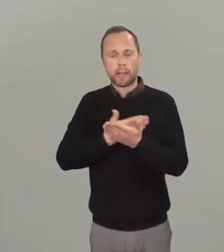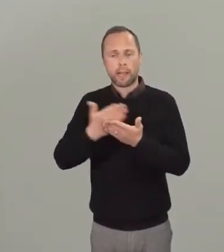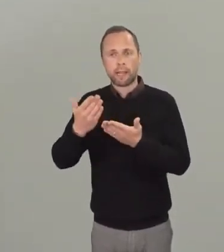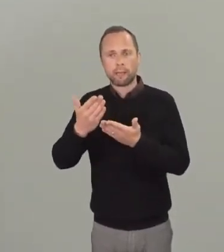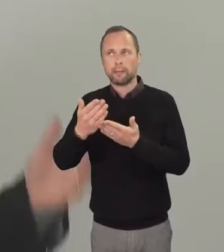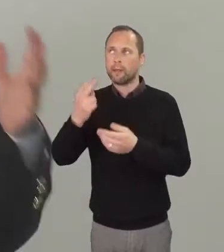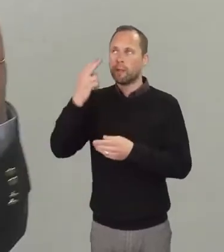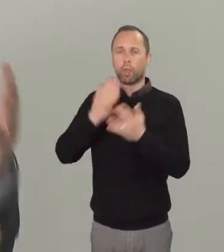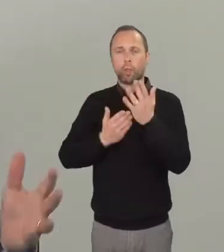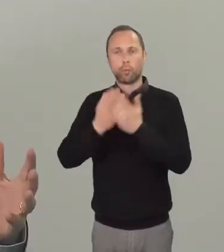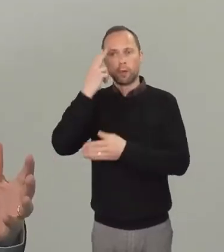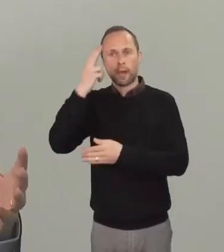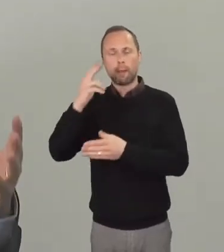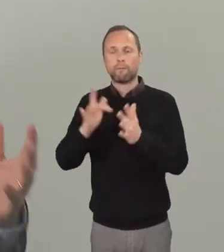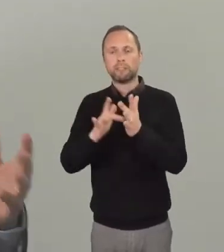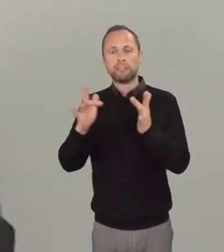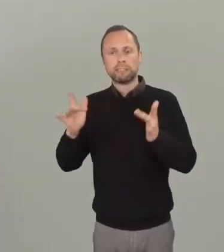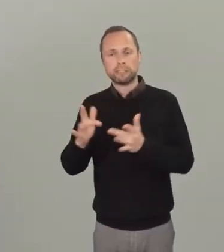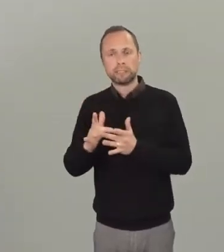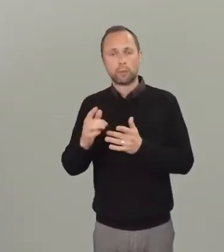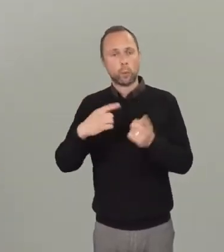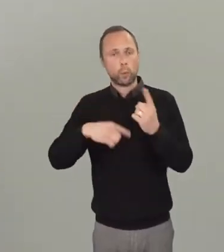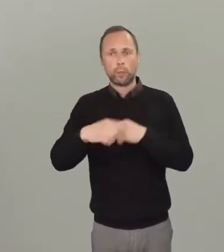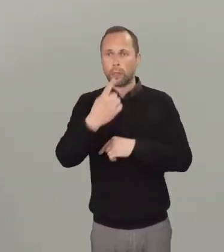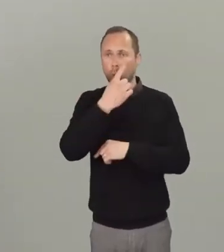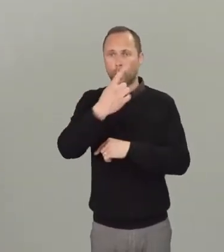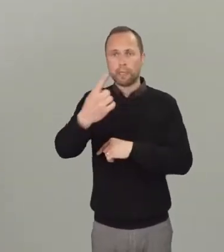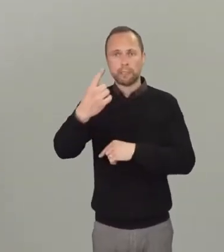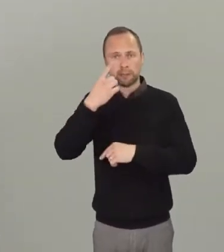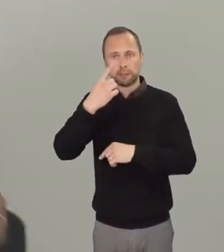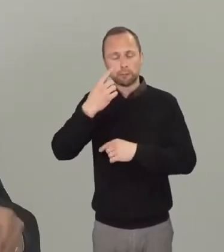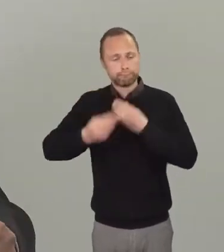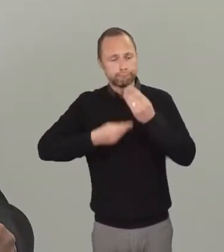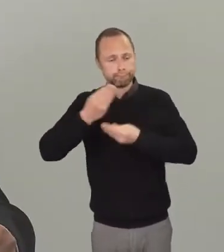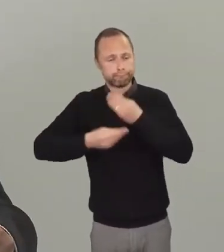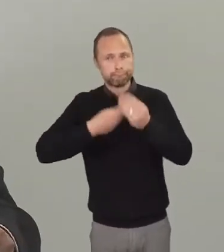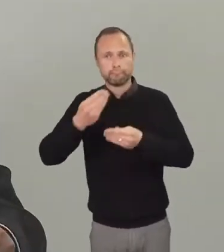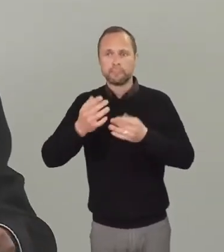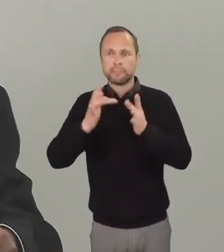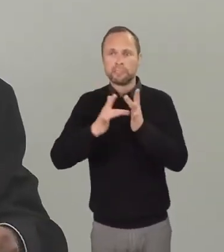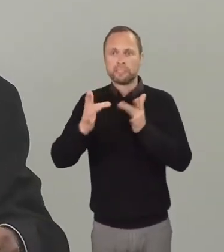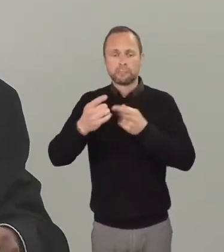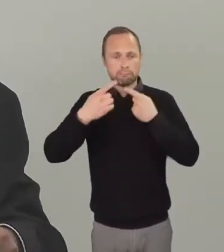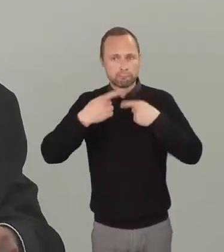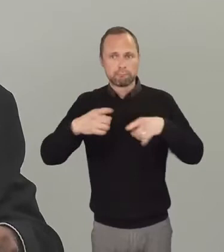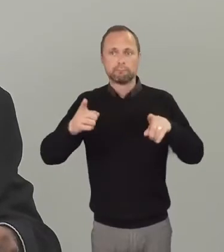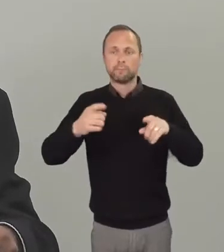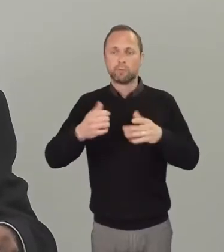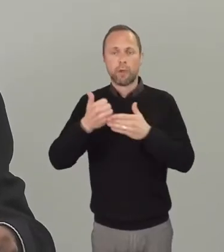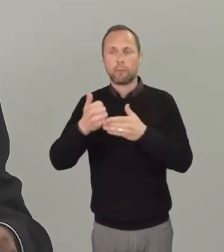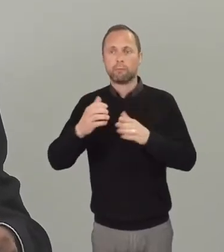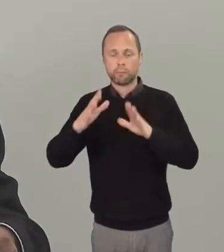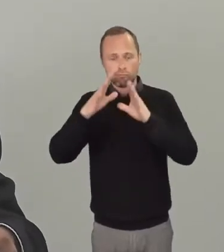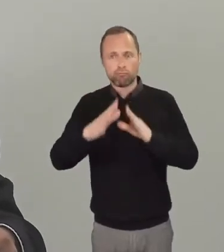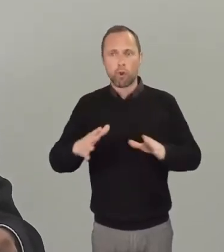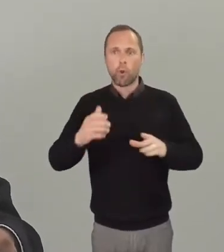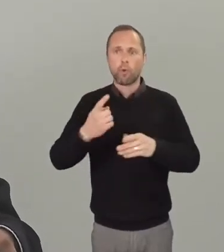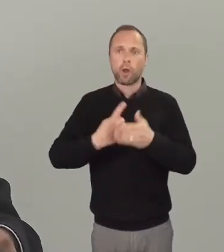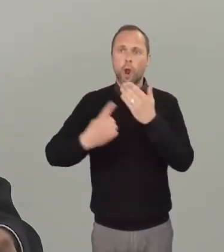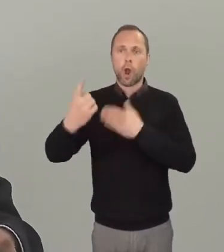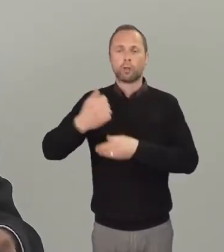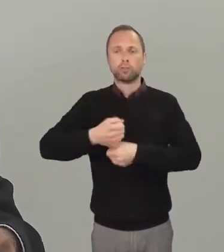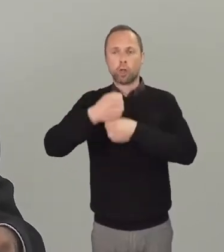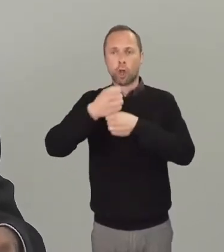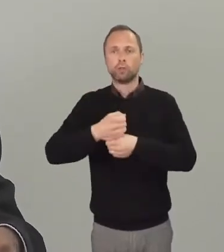of Jesus, and witness in our lives and help grow God's church as we do